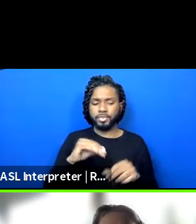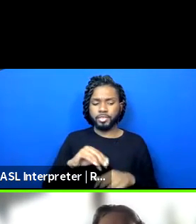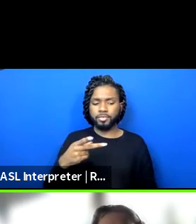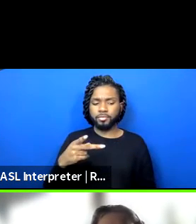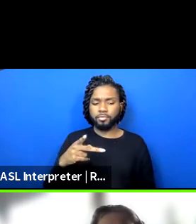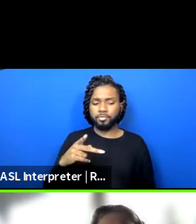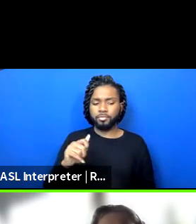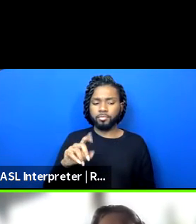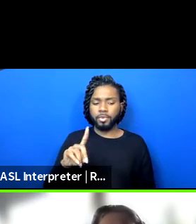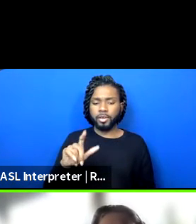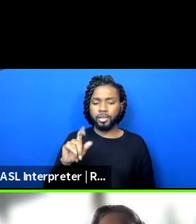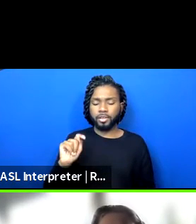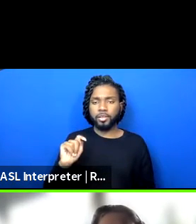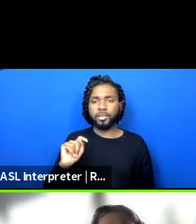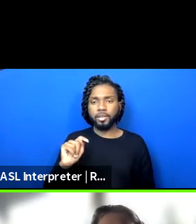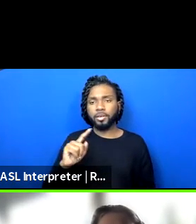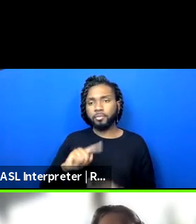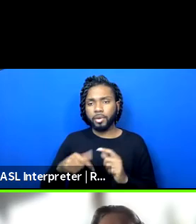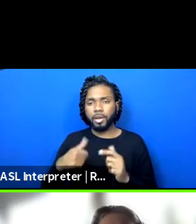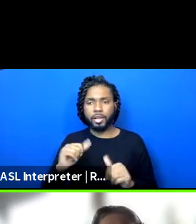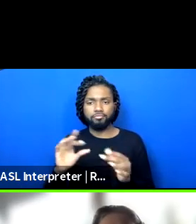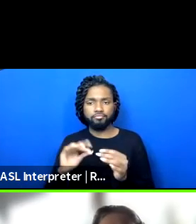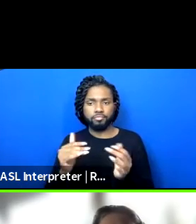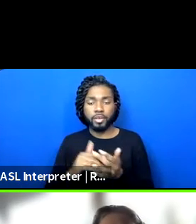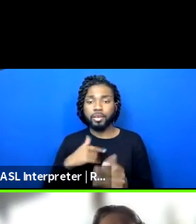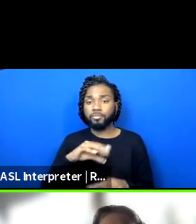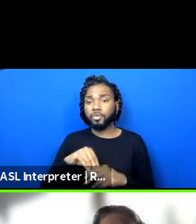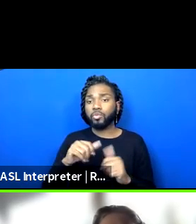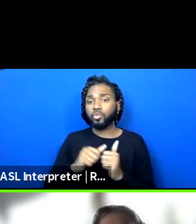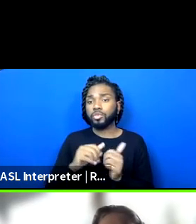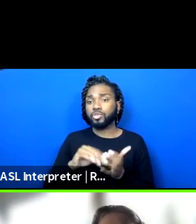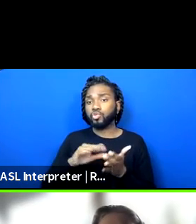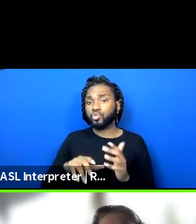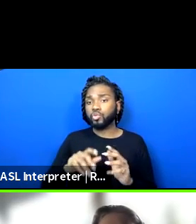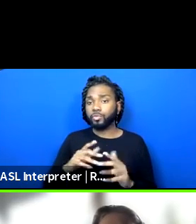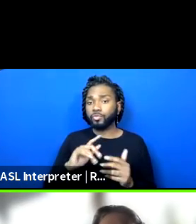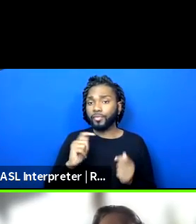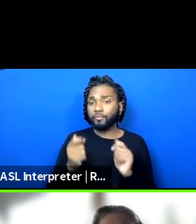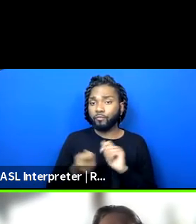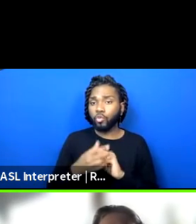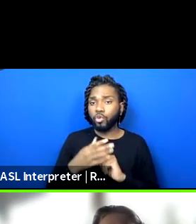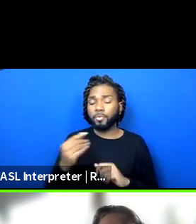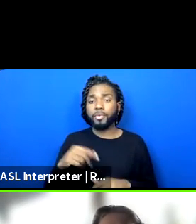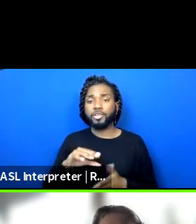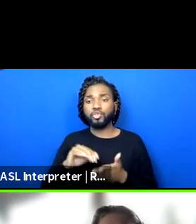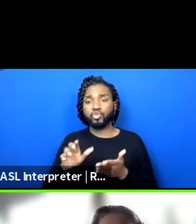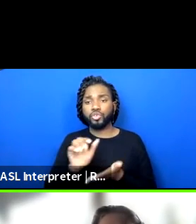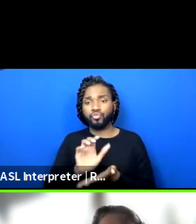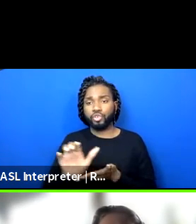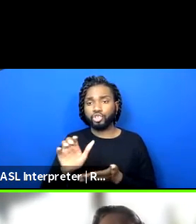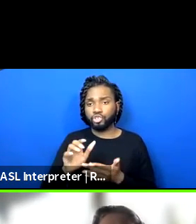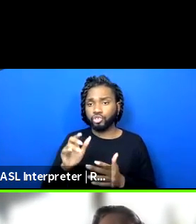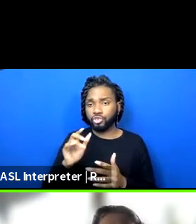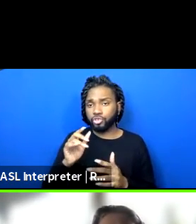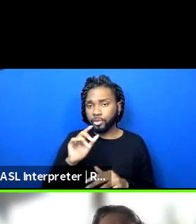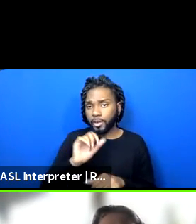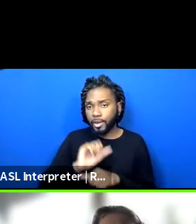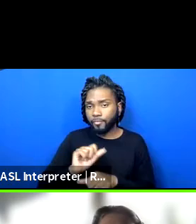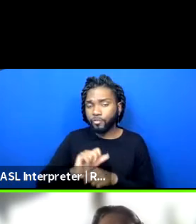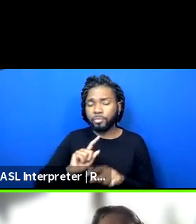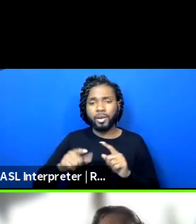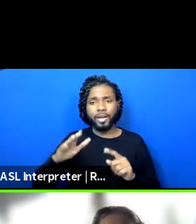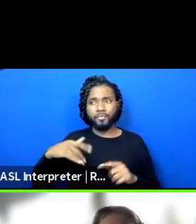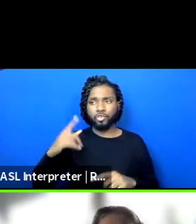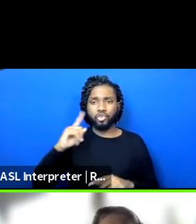I'm part of a lot of student loan reform and erasure efforts, but I haven't heard a concentrated effort on the federal